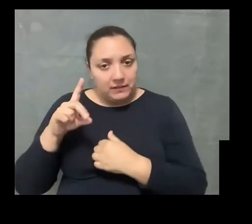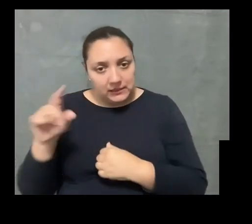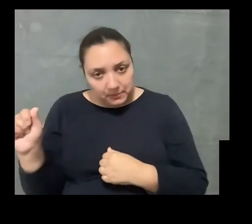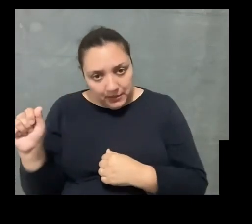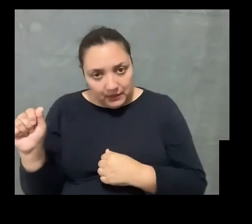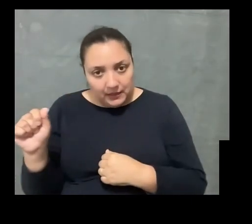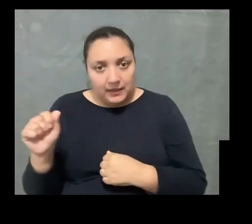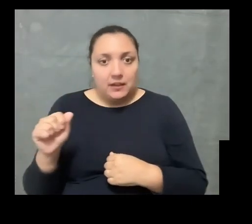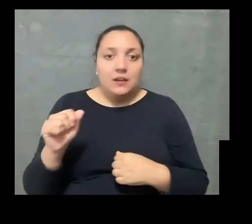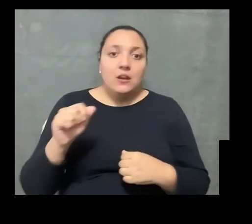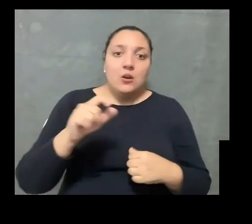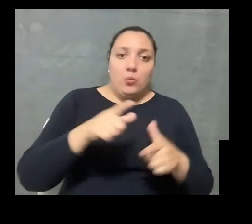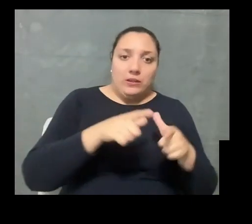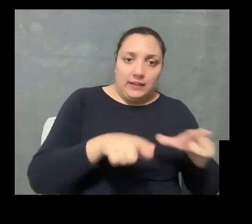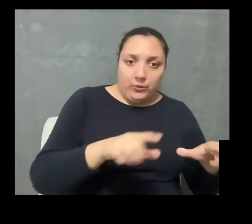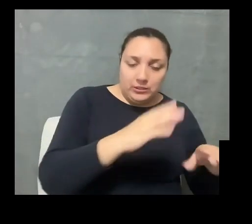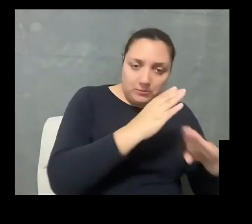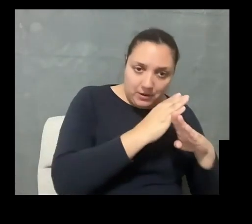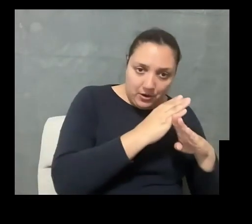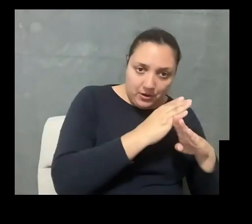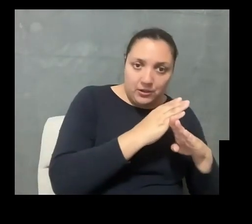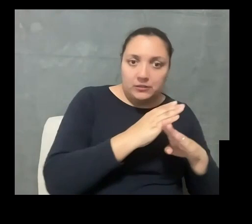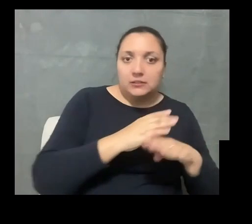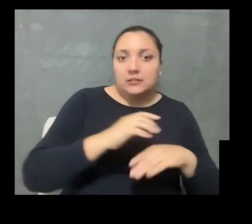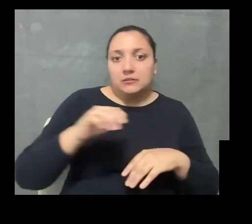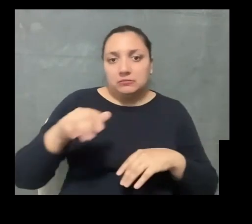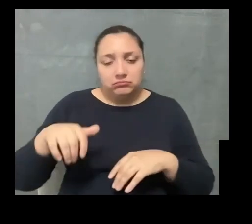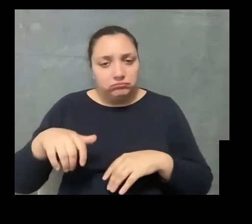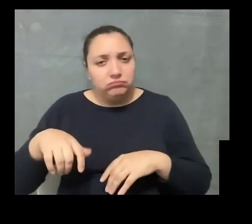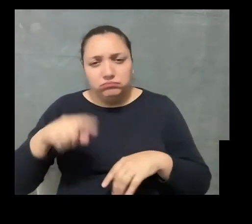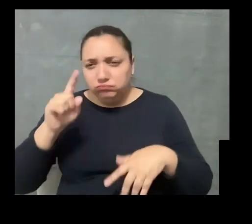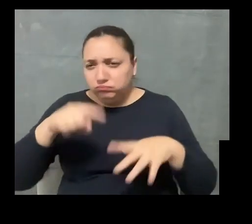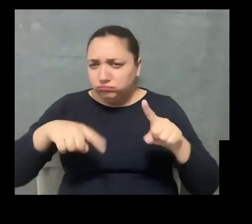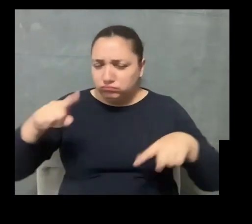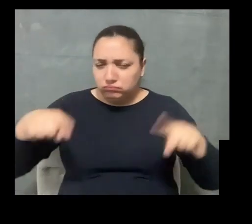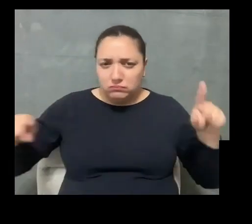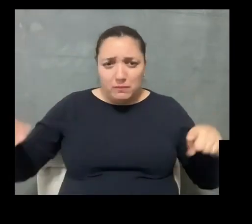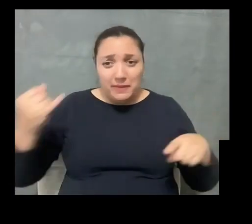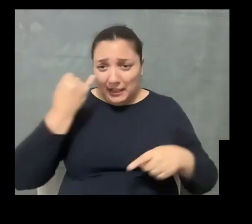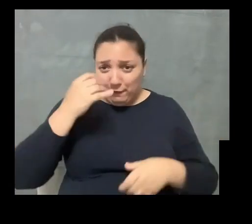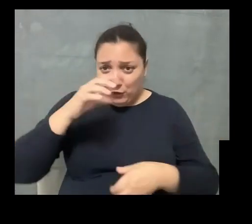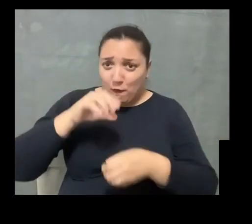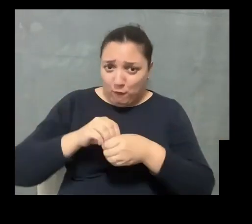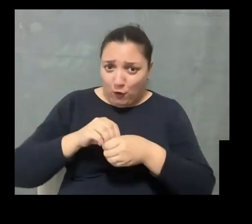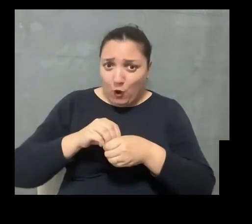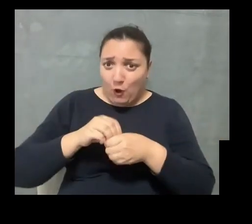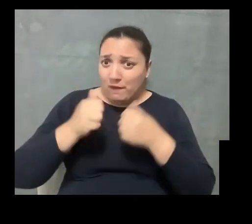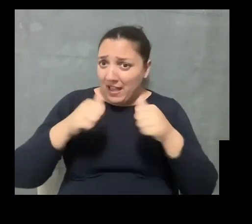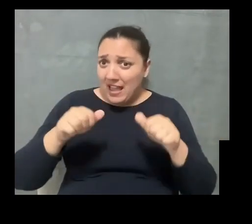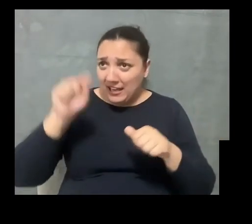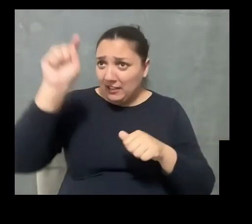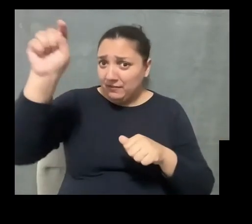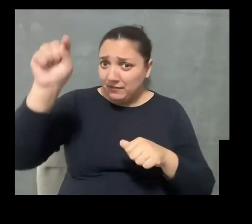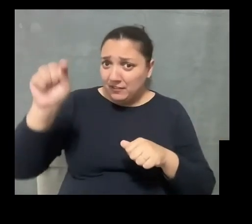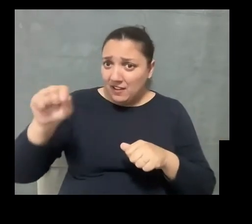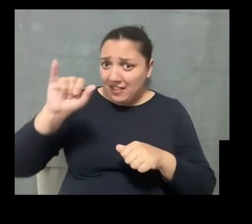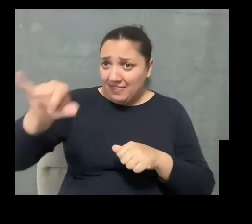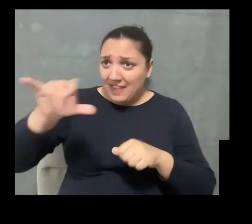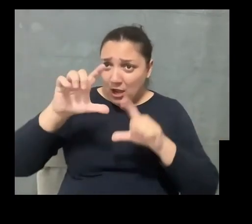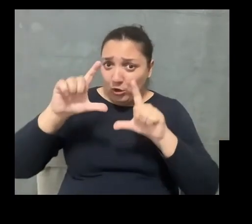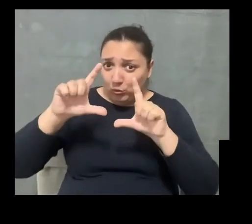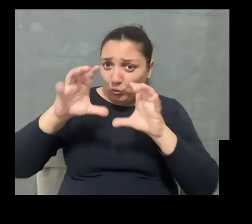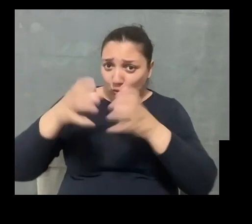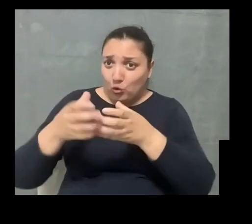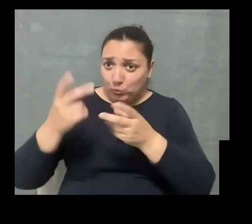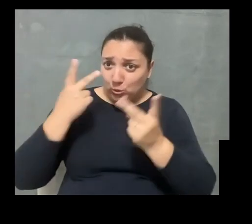ethnic minorities, and rural residents. So that's, if you belong to any, if you hold any of the identities that you see on the left side of the